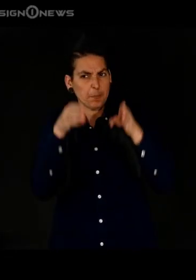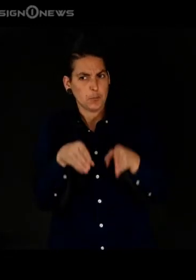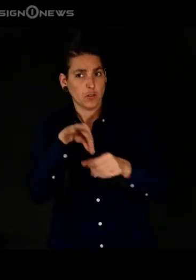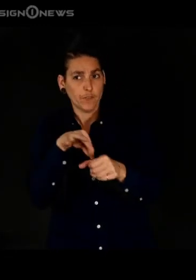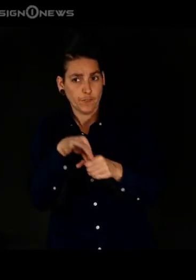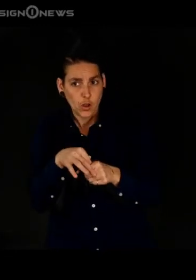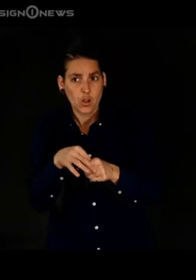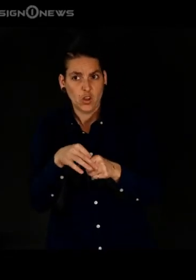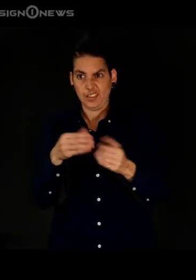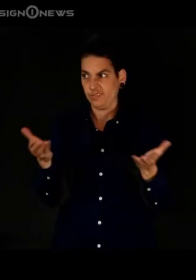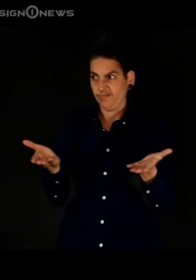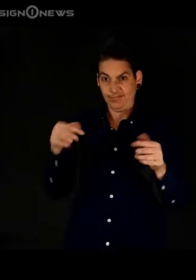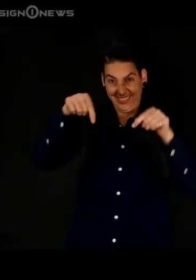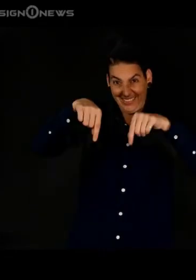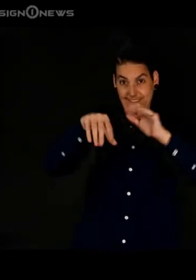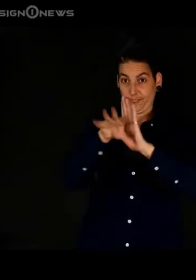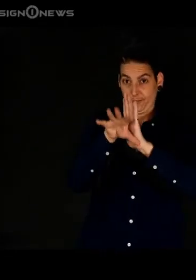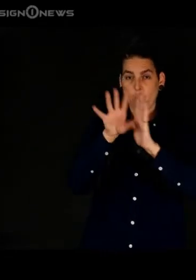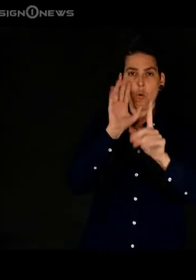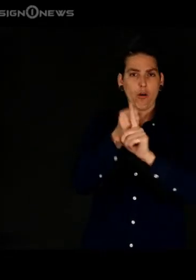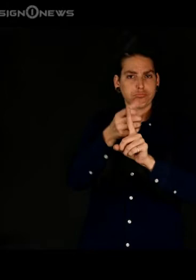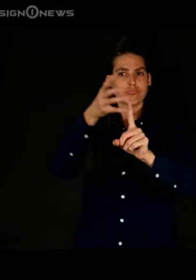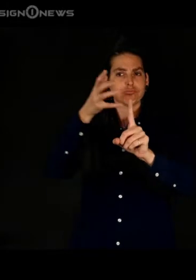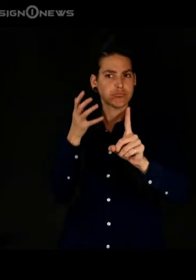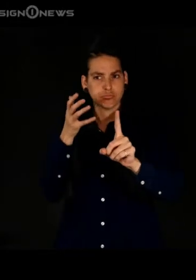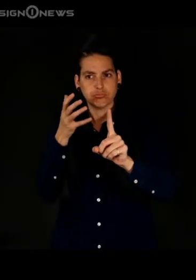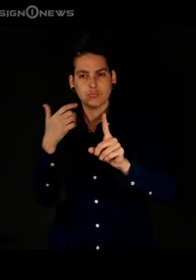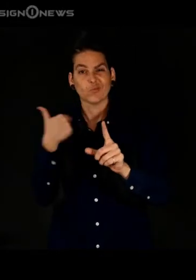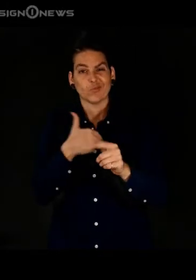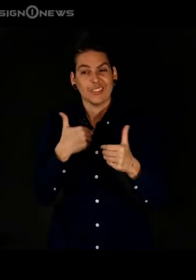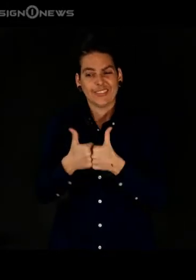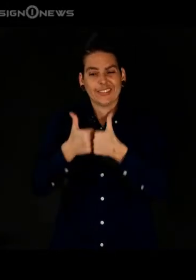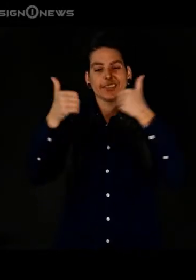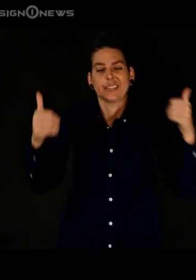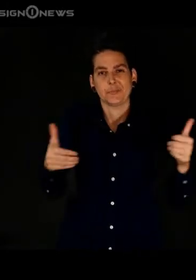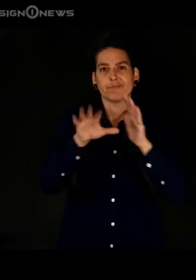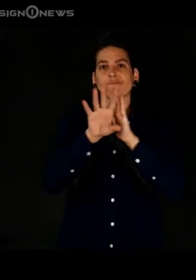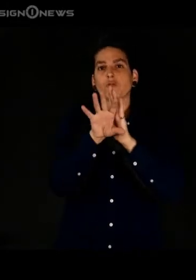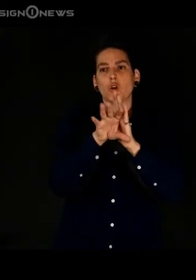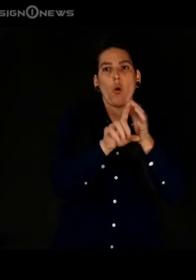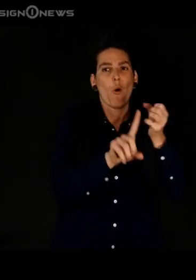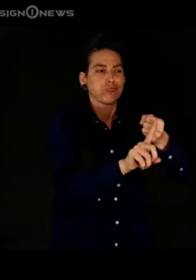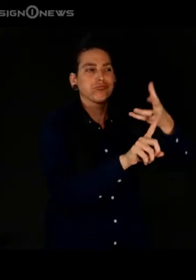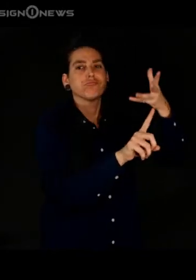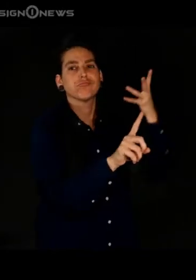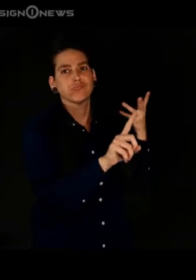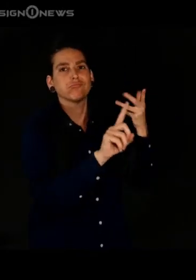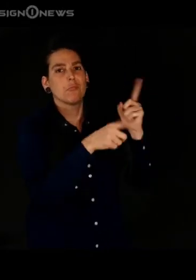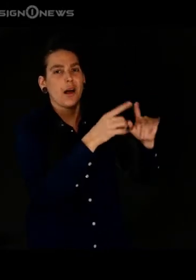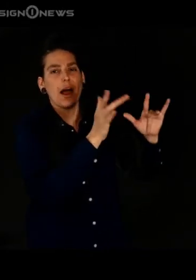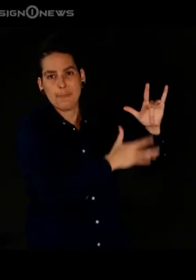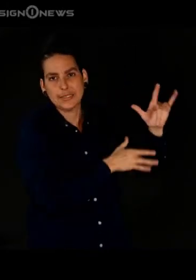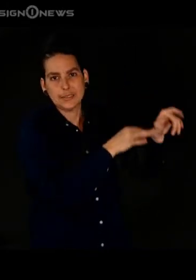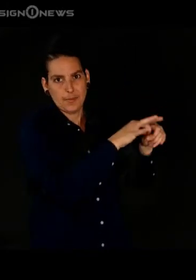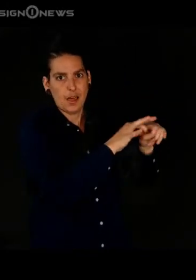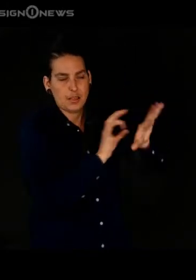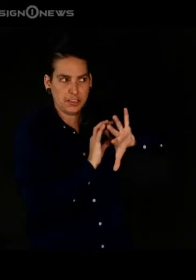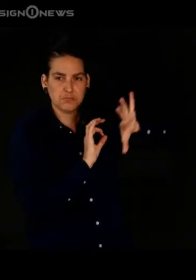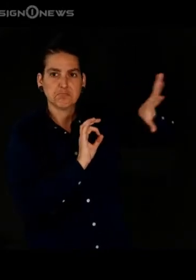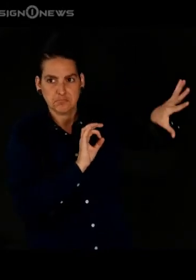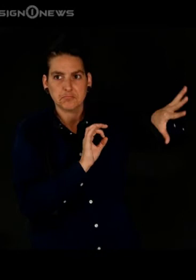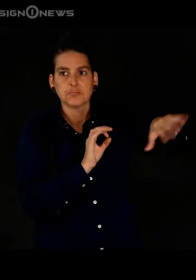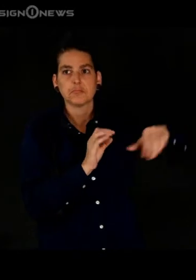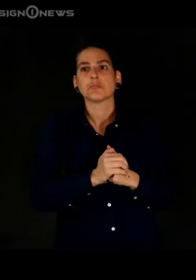in this video. We have a separate video on absentee voting.